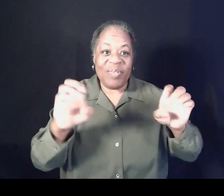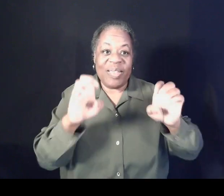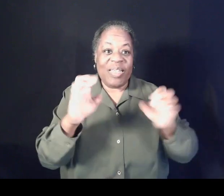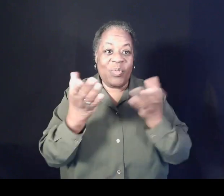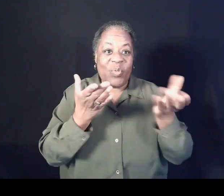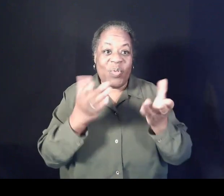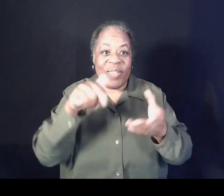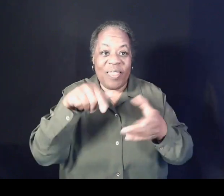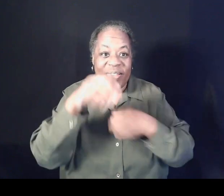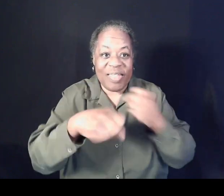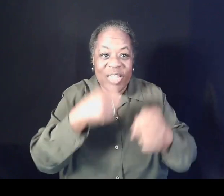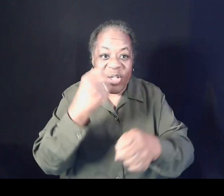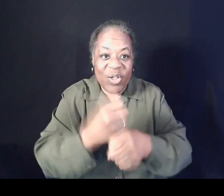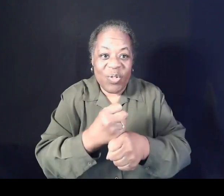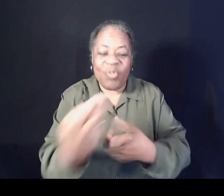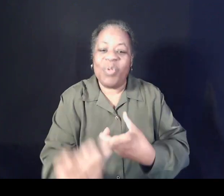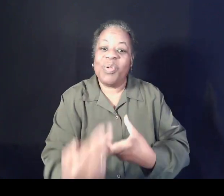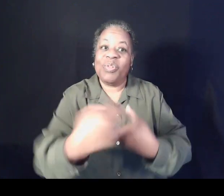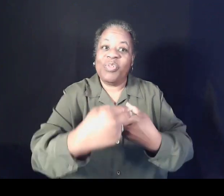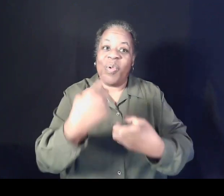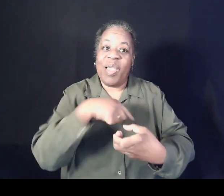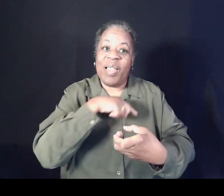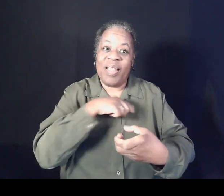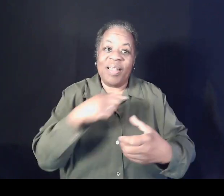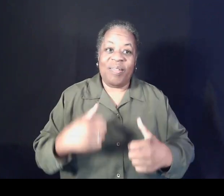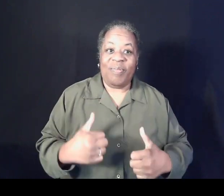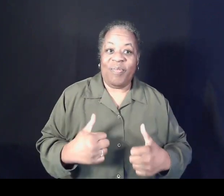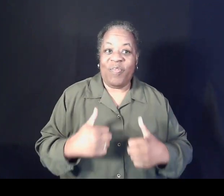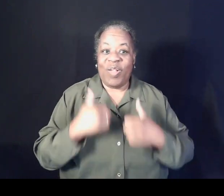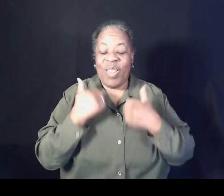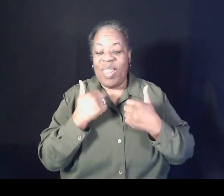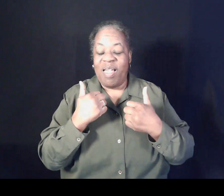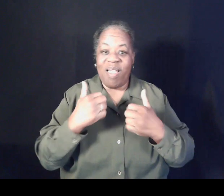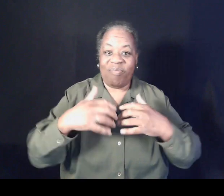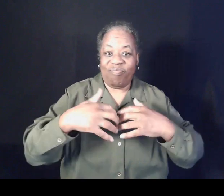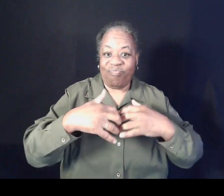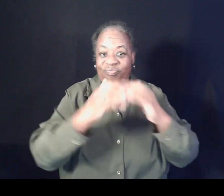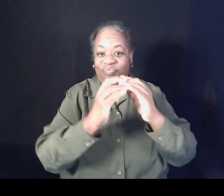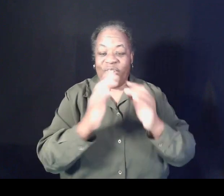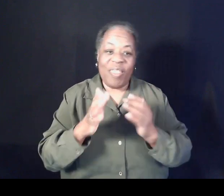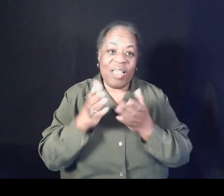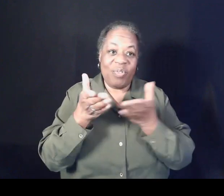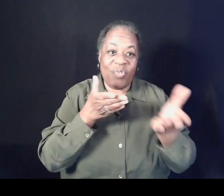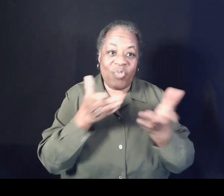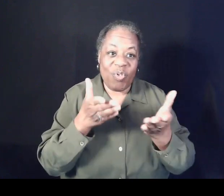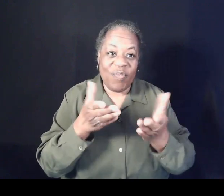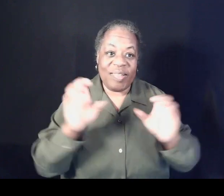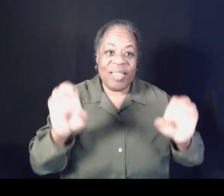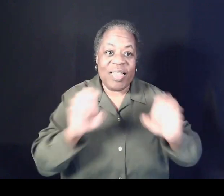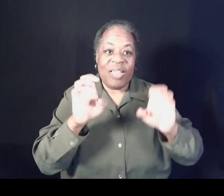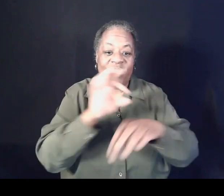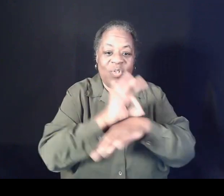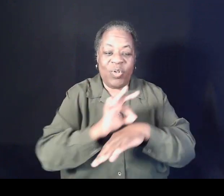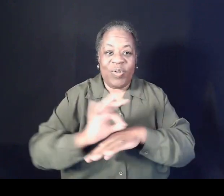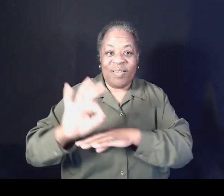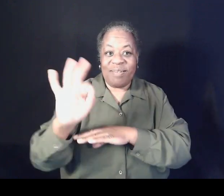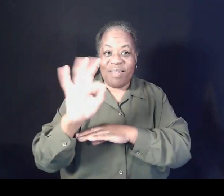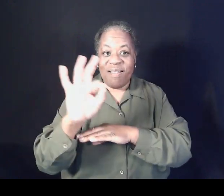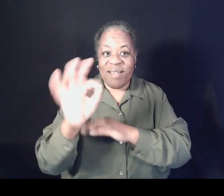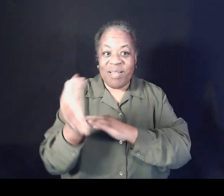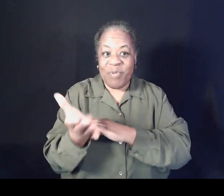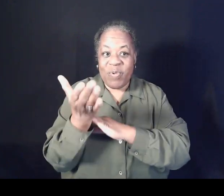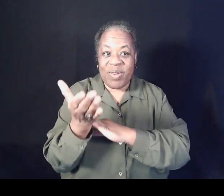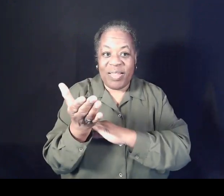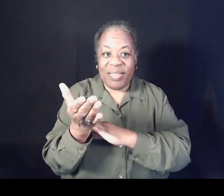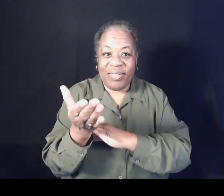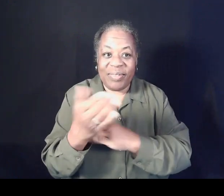So please make sure to join us for the live premiere of that service this Easter at 9 o'clock a.m. Eastern Time Zone.